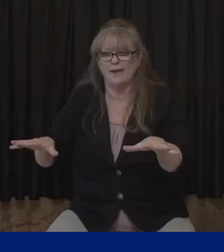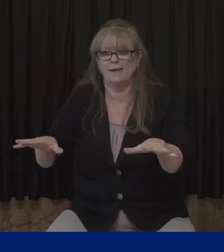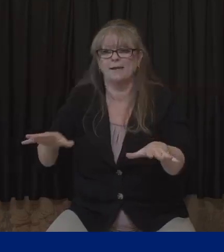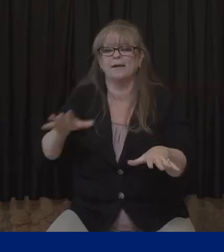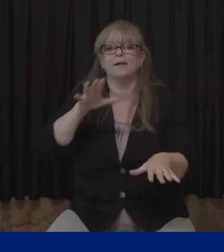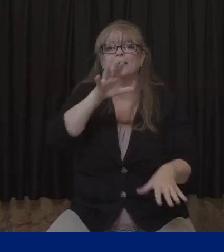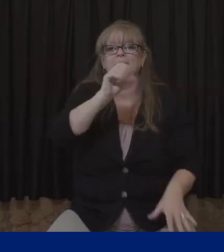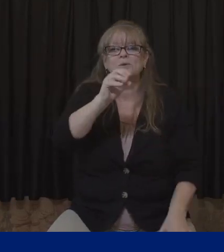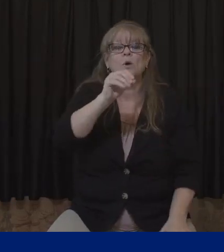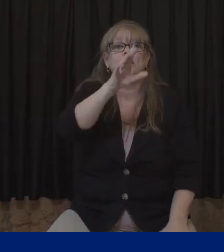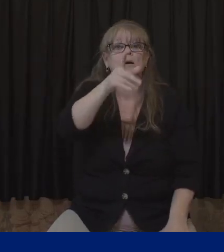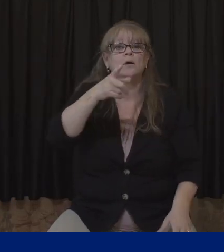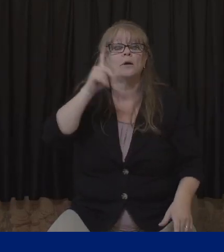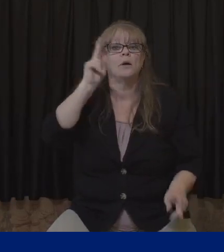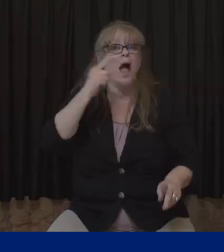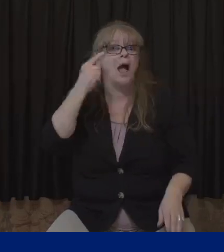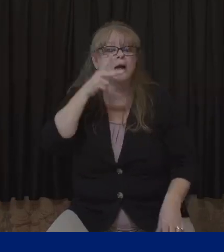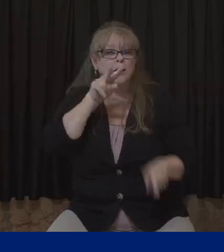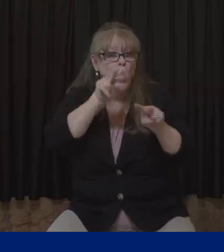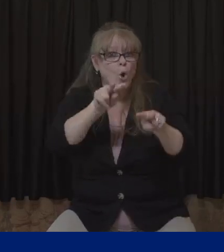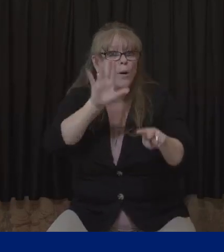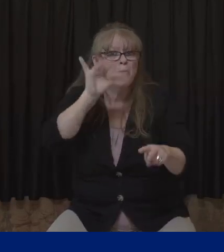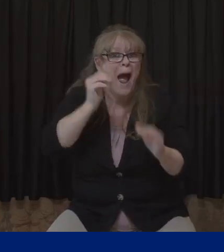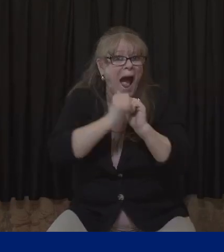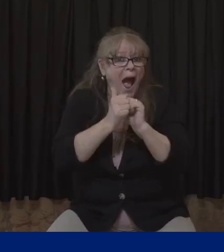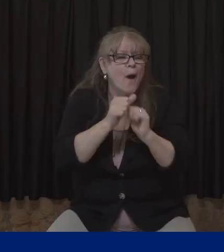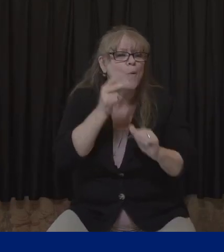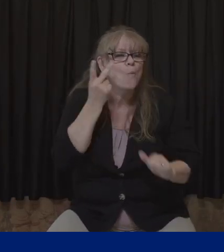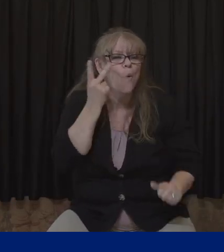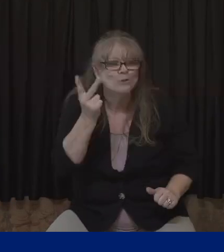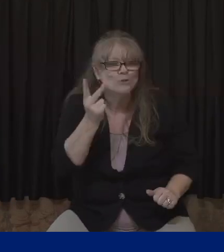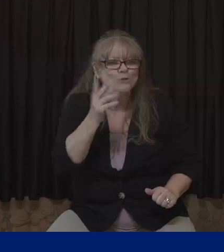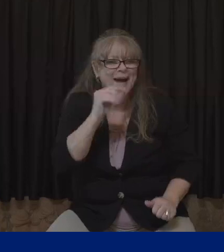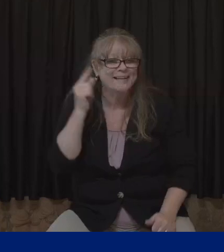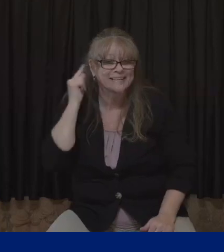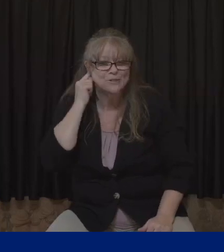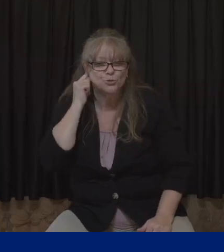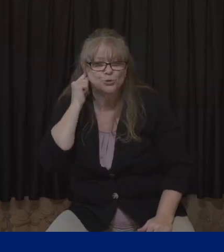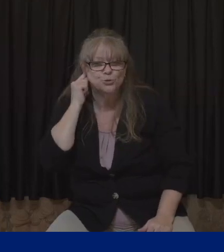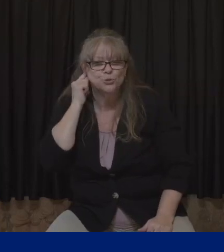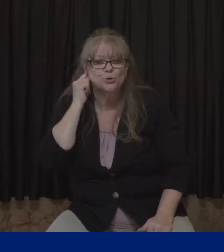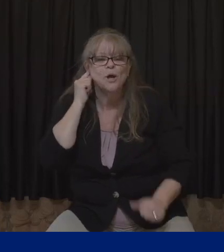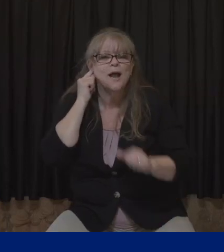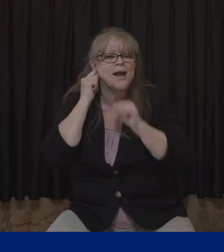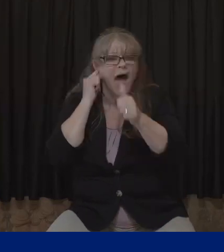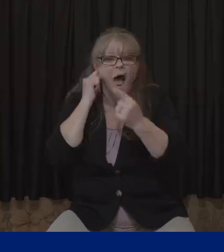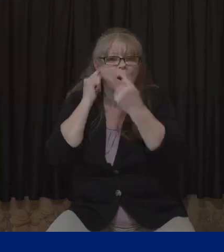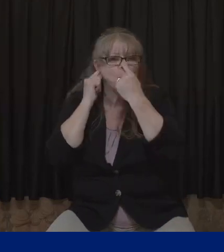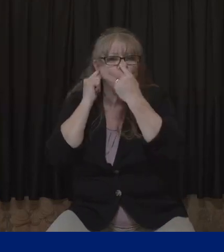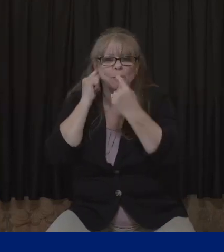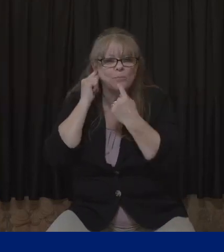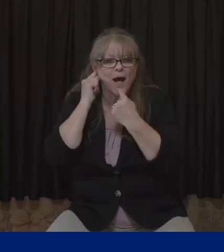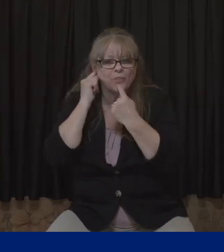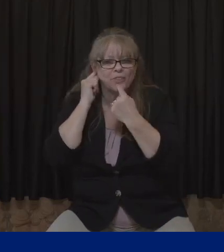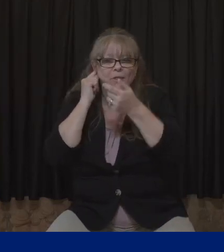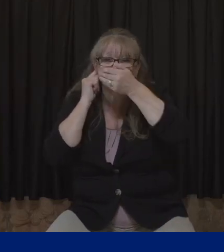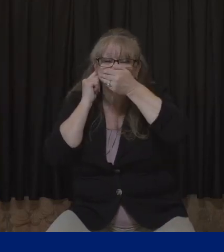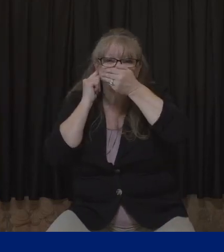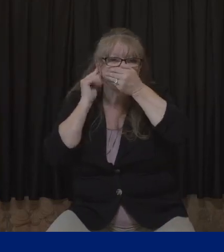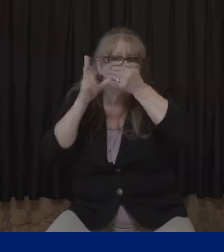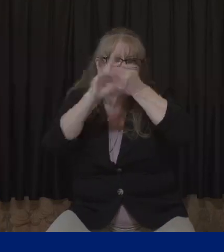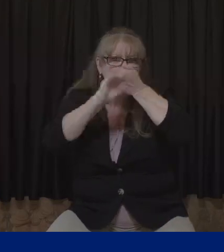those are covered, but you are our eyes and ears. Helping to ensure safety in every store, in every business in Colorado